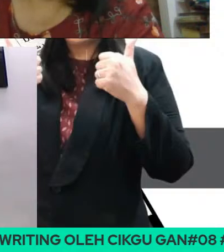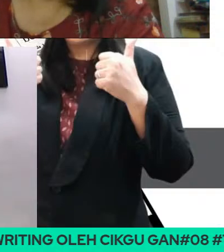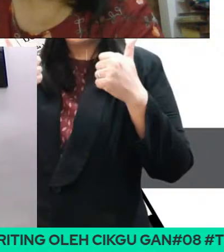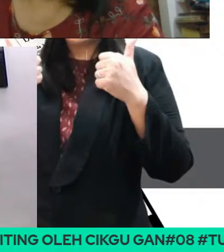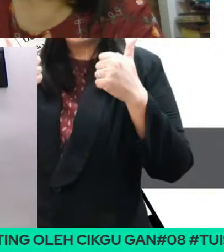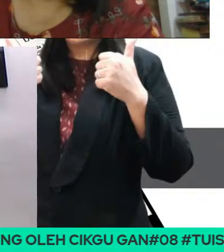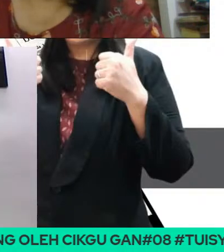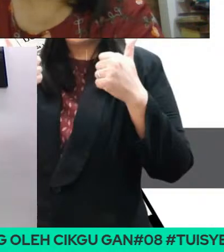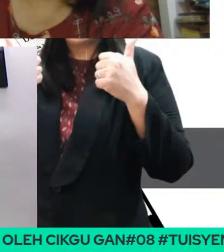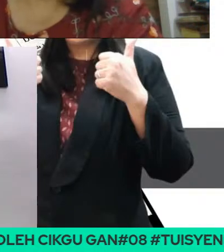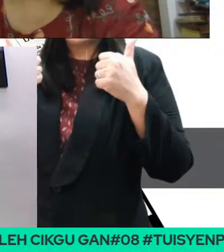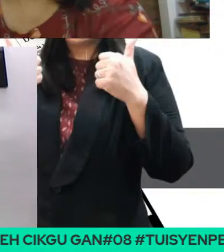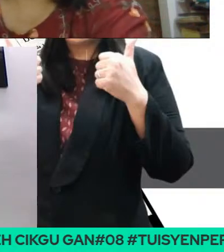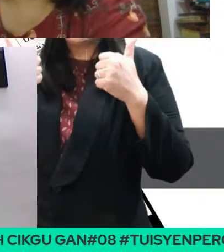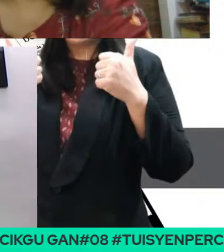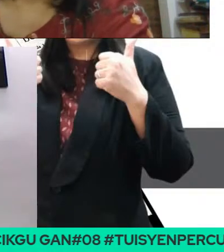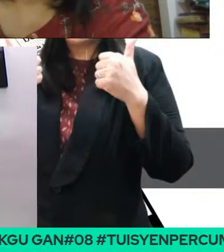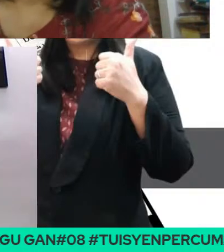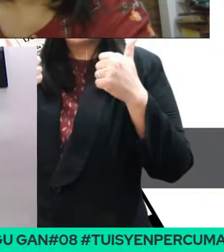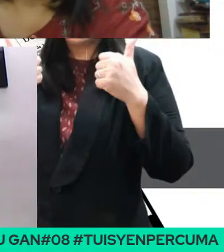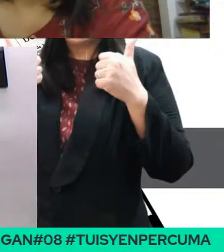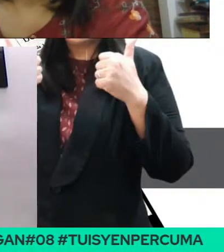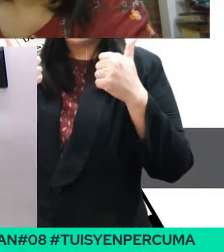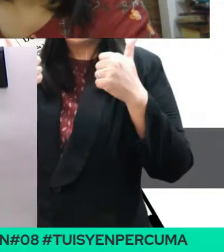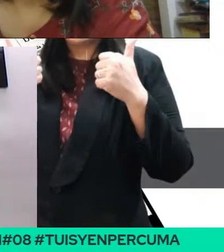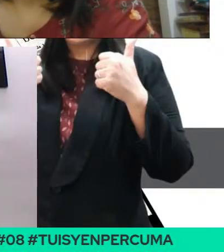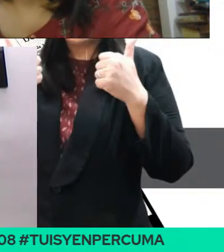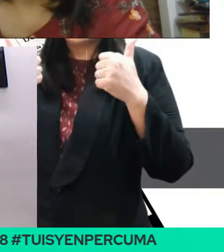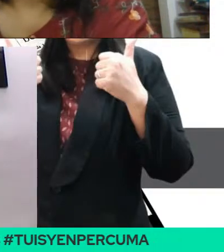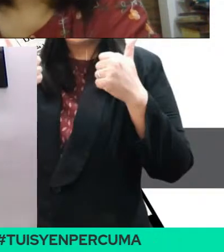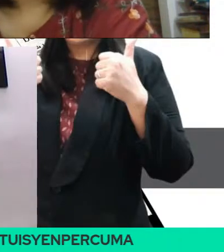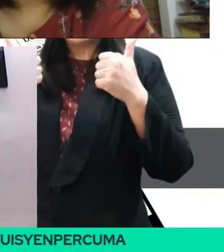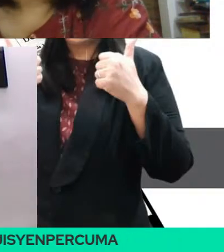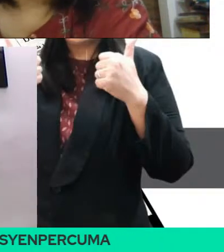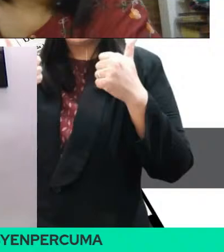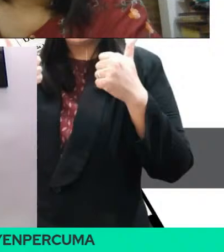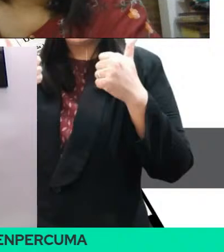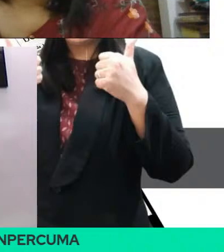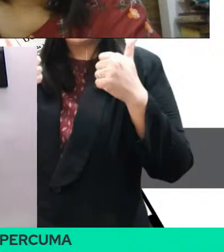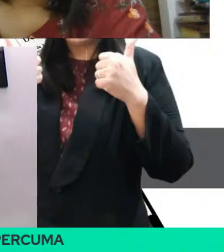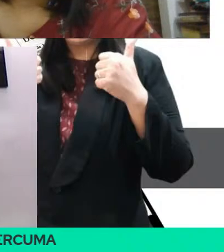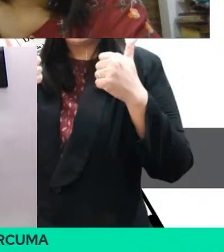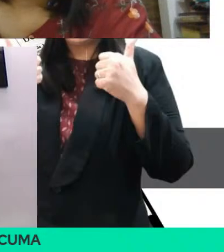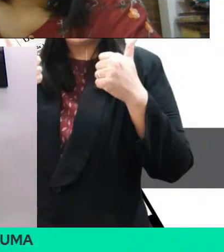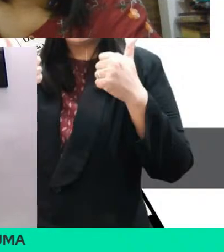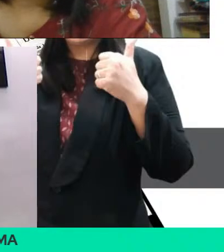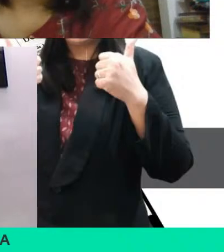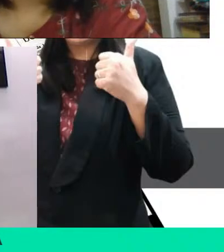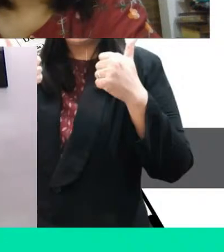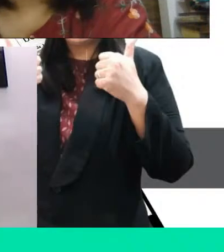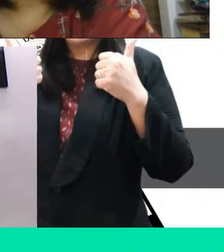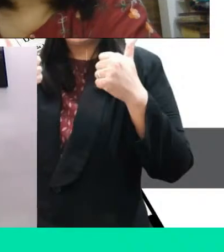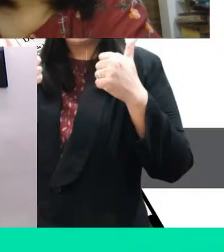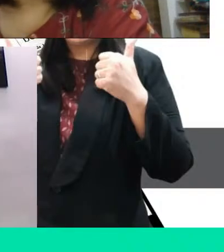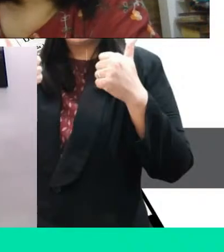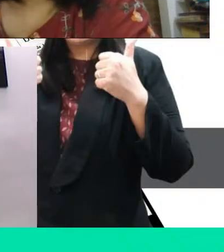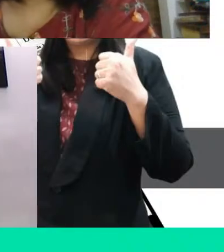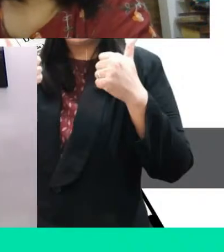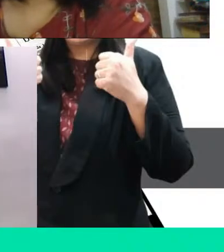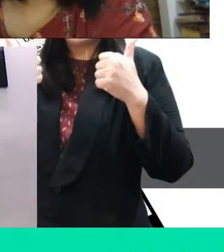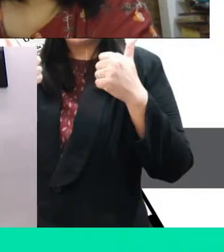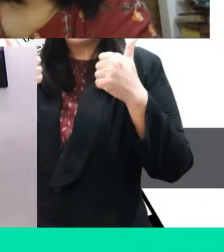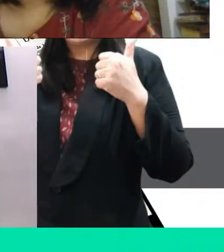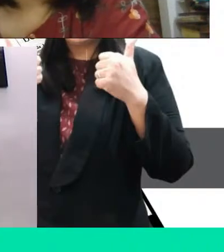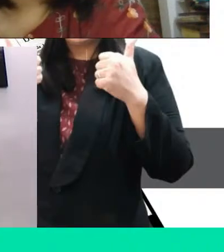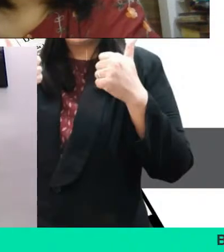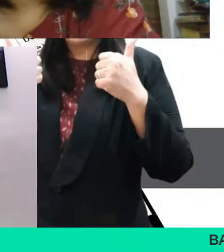even in Form 3. All right? Be sure to follow the class up until the end. All right? And together with